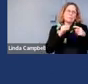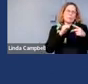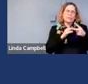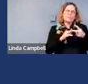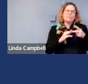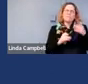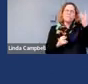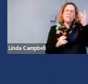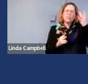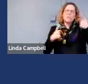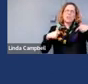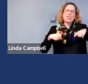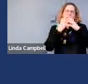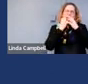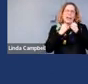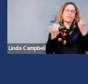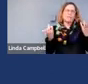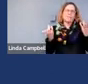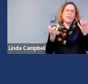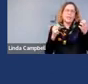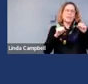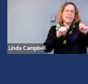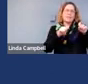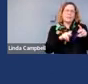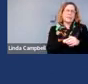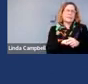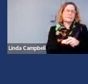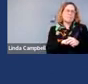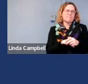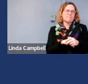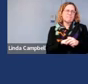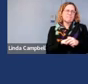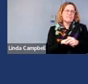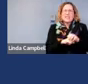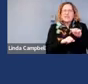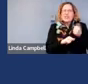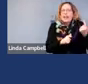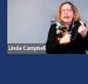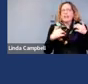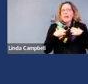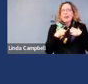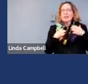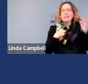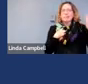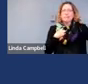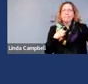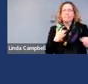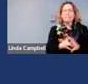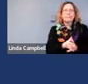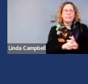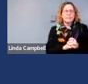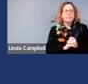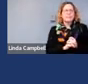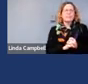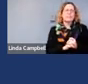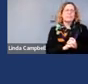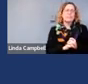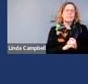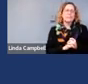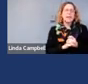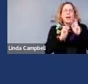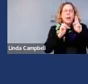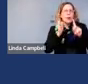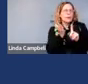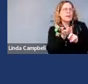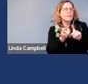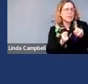And so there's two main reasons why I'm focused on this presentation this evening, really. One is, why should we care, and what